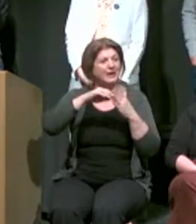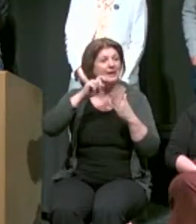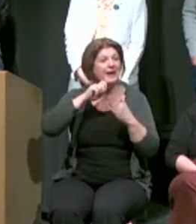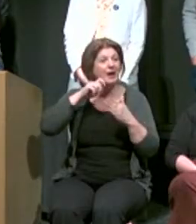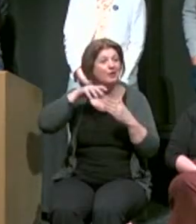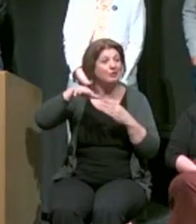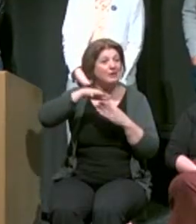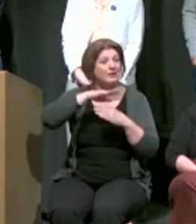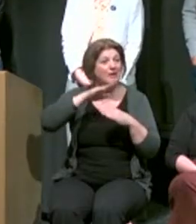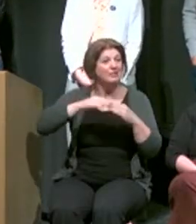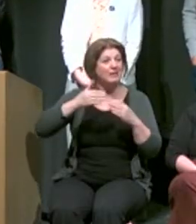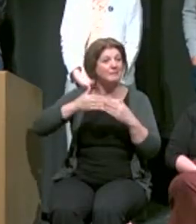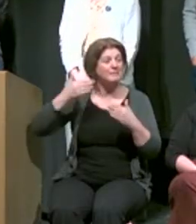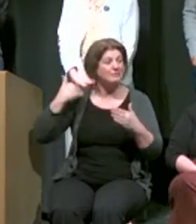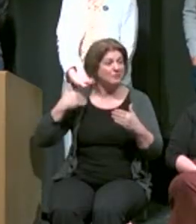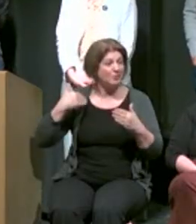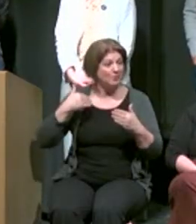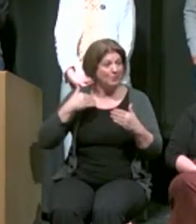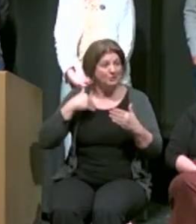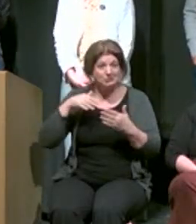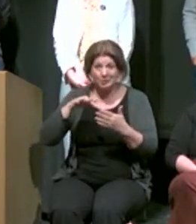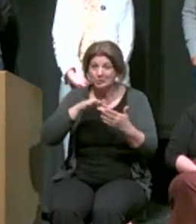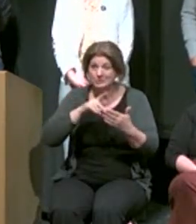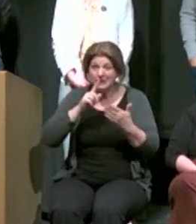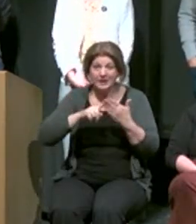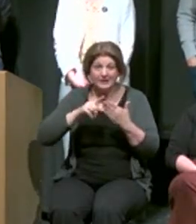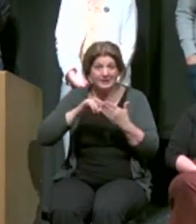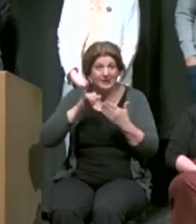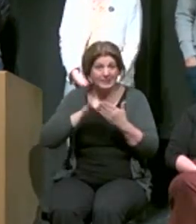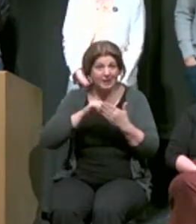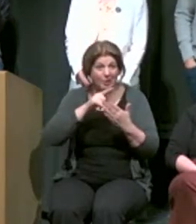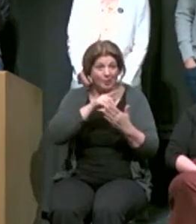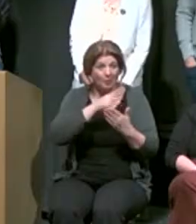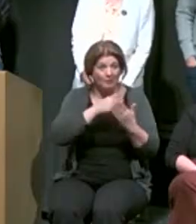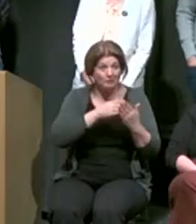had prior to that. So I don't know how this is affecting that.